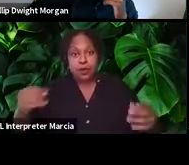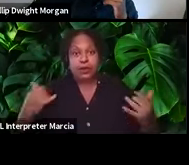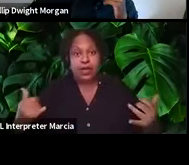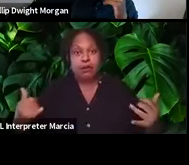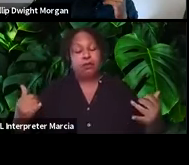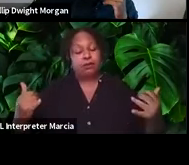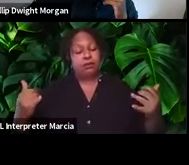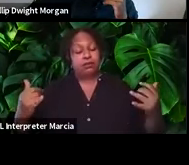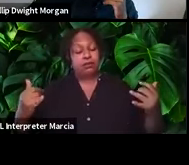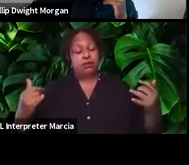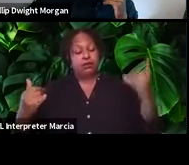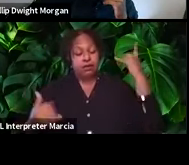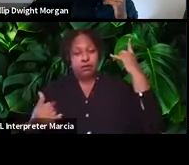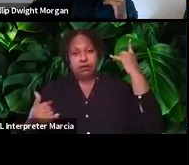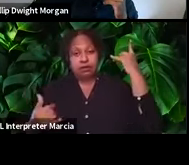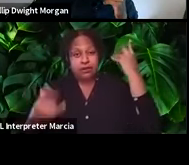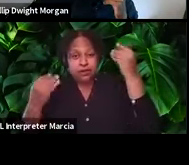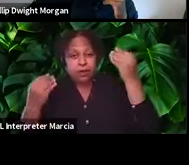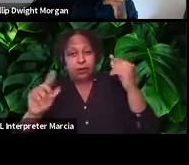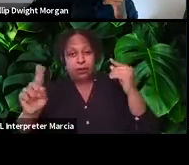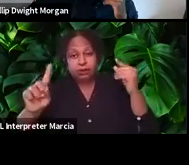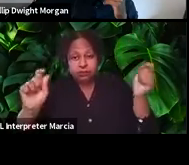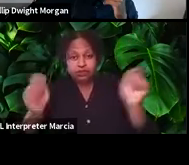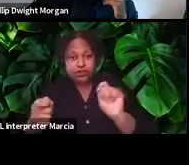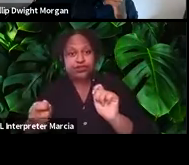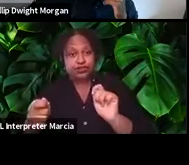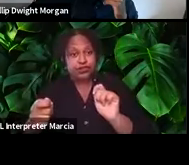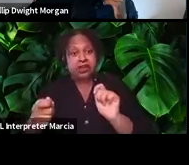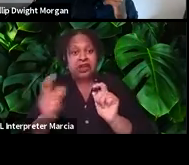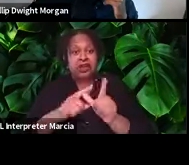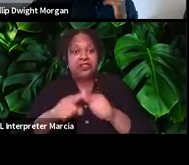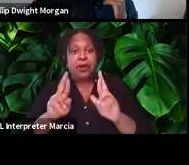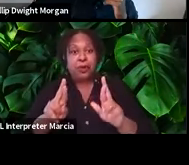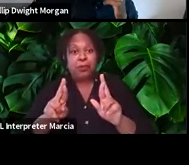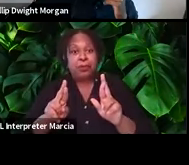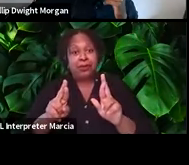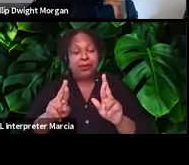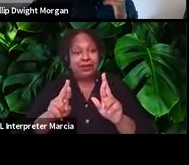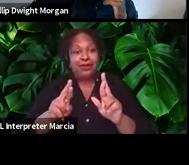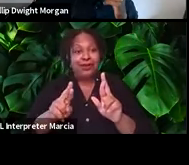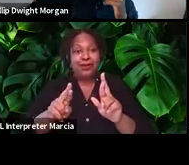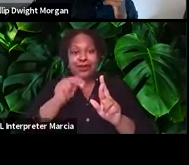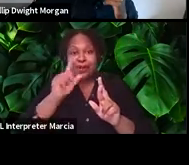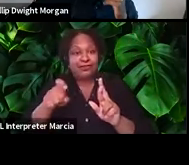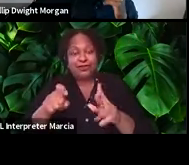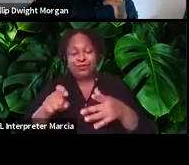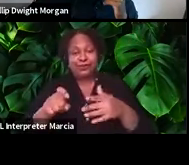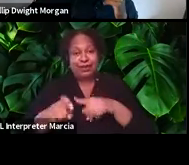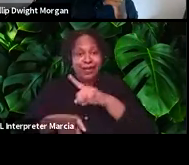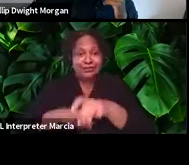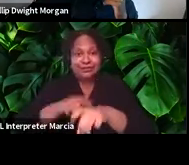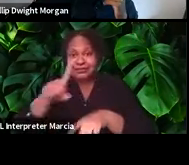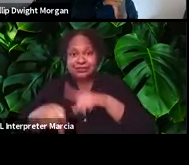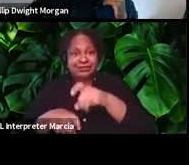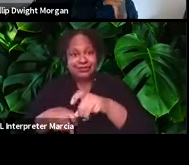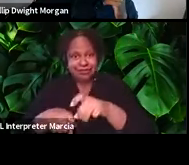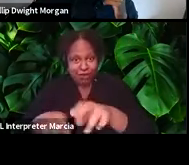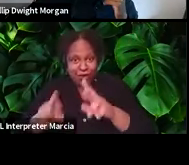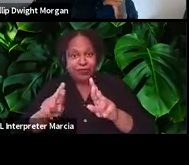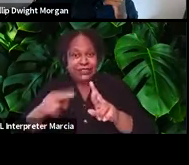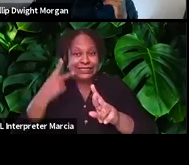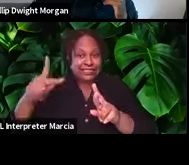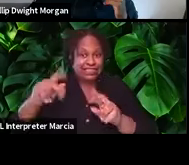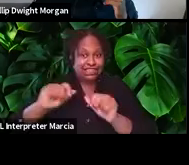let's just look at where we can make those changes. And hopefully we're not asking these questions. Hopefully we're seeing some